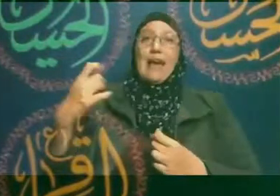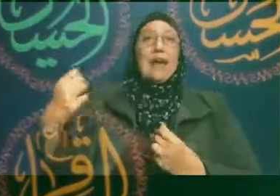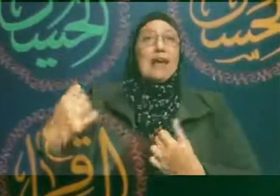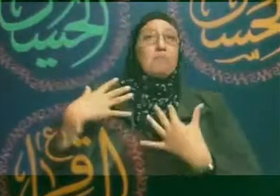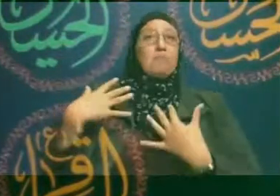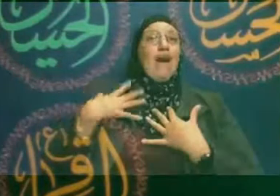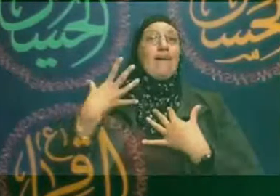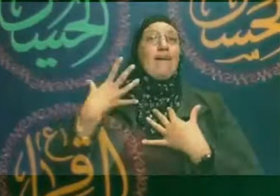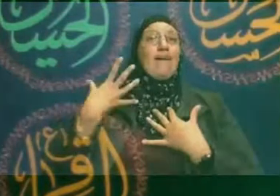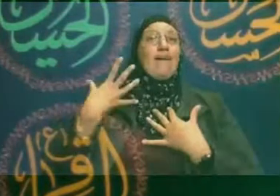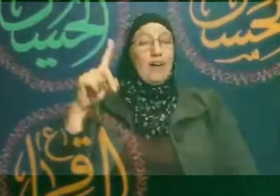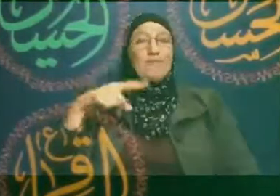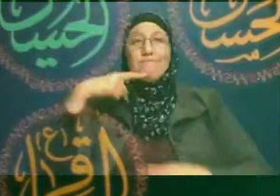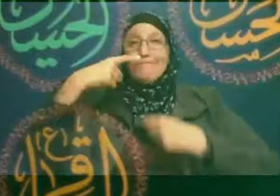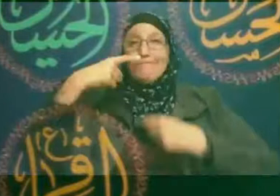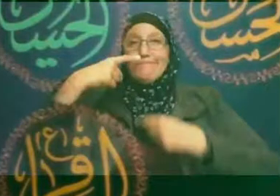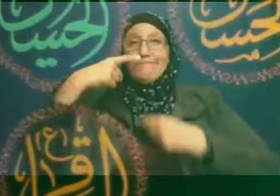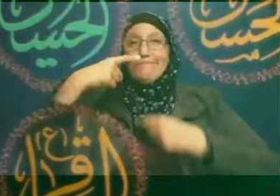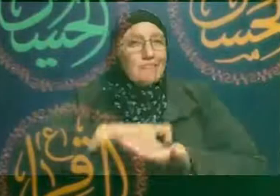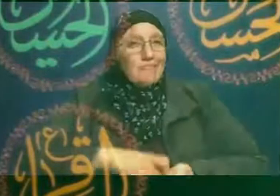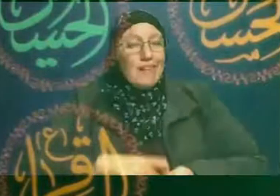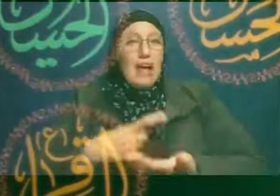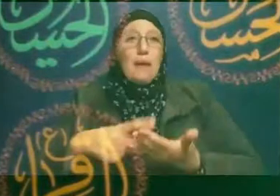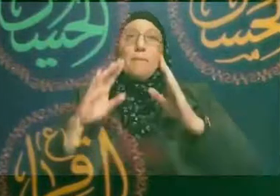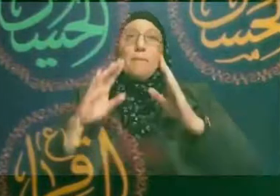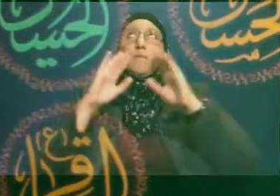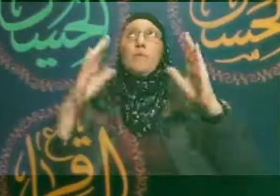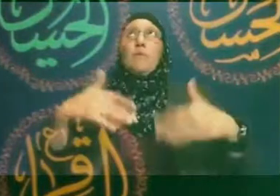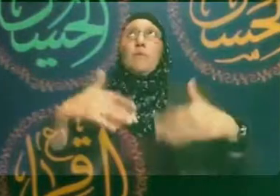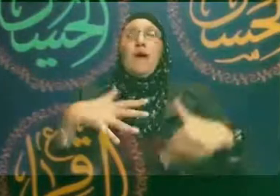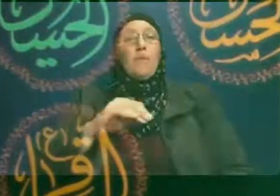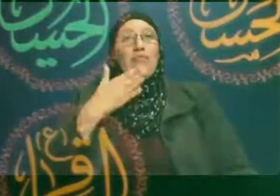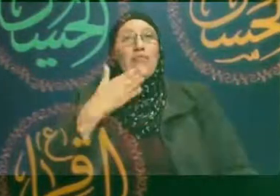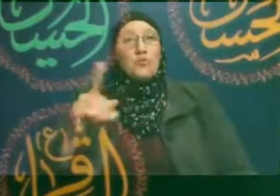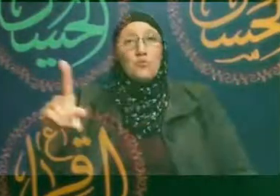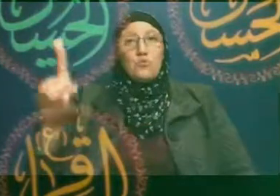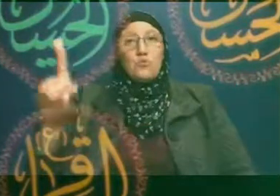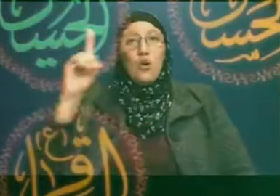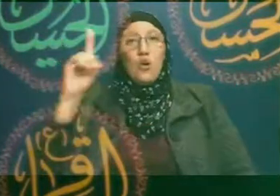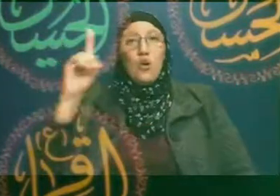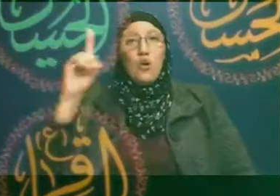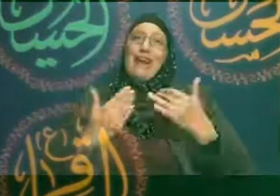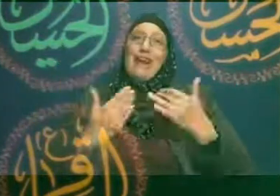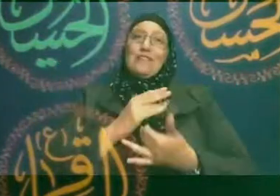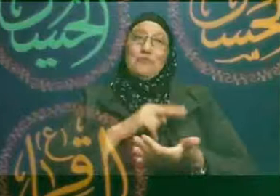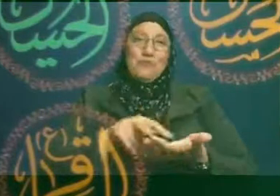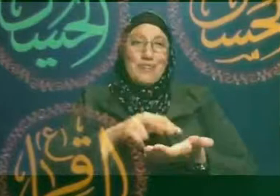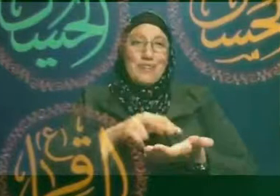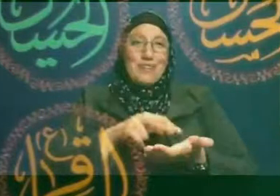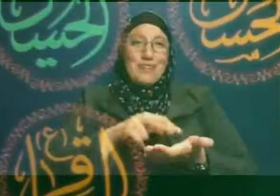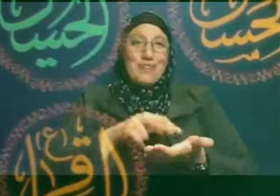and verbalize it, and by the grace of God we have access to it. Another amazing benefits of